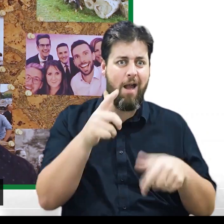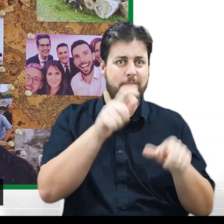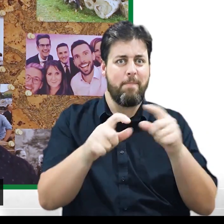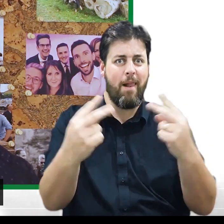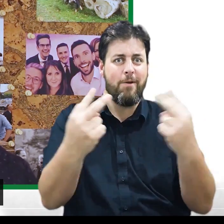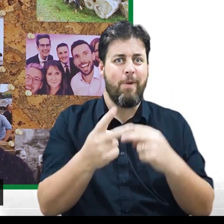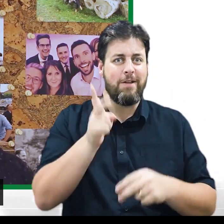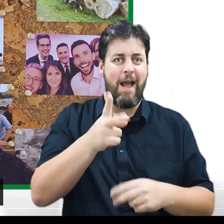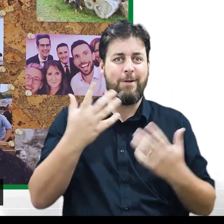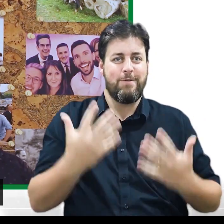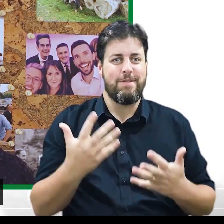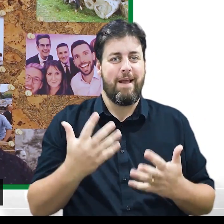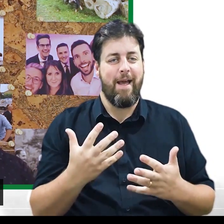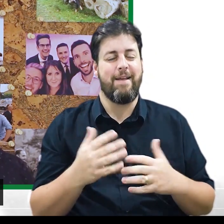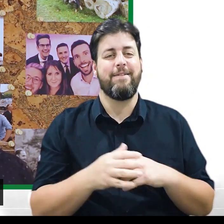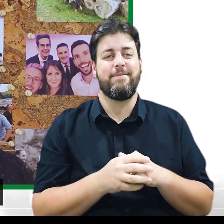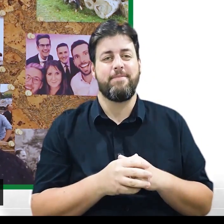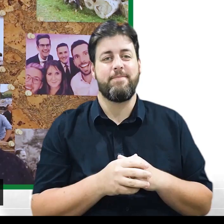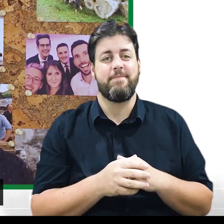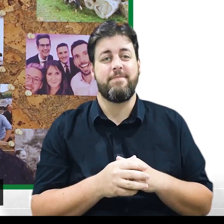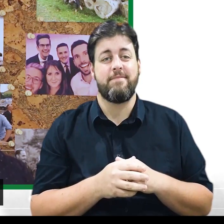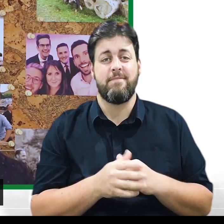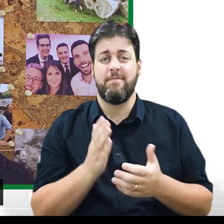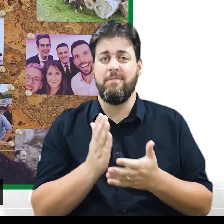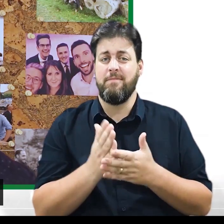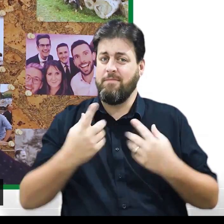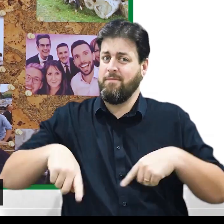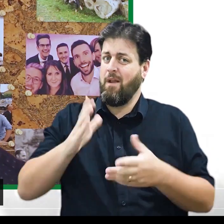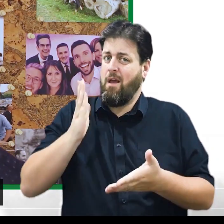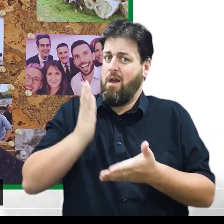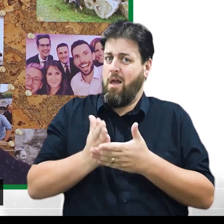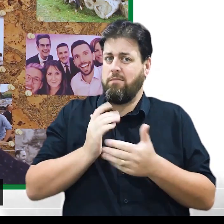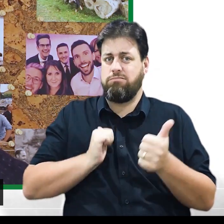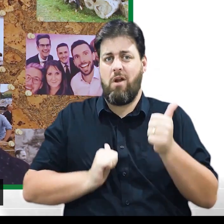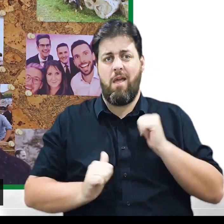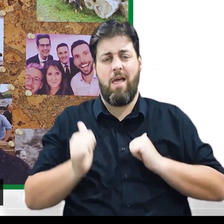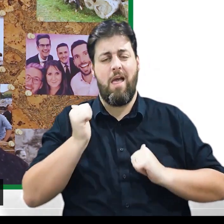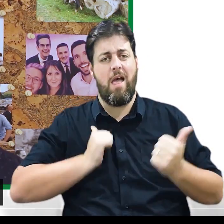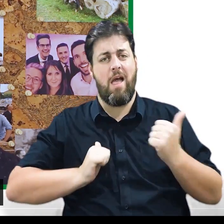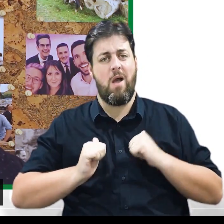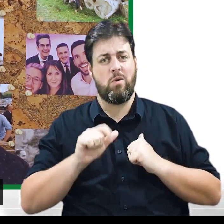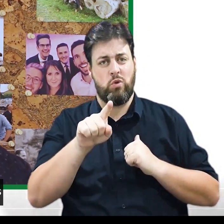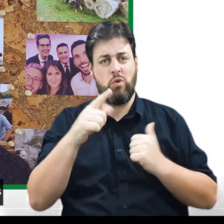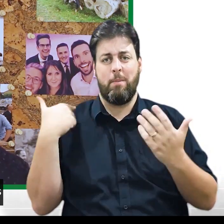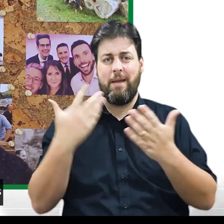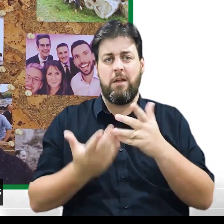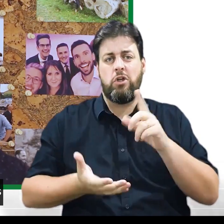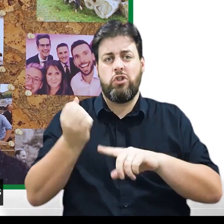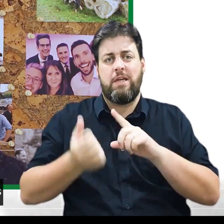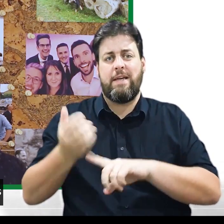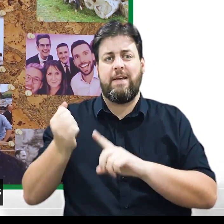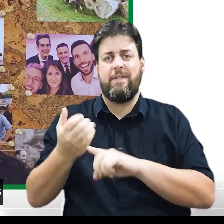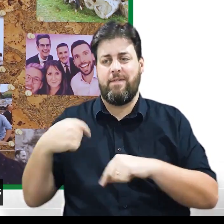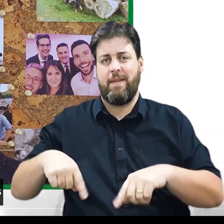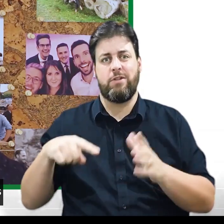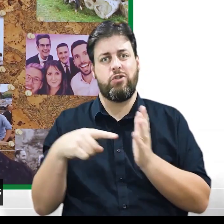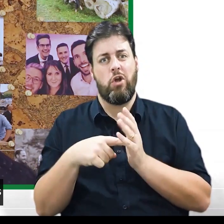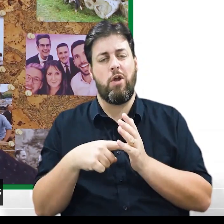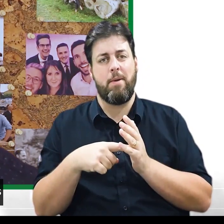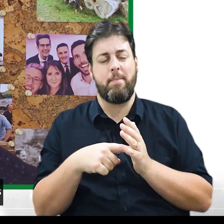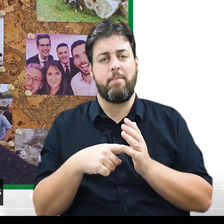many of you join us today. We're incredibly proud of everything that you've achieved over the past term. As of